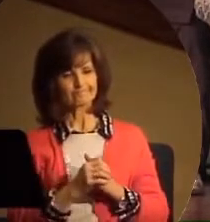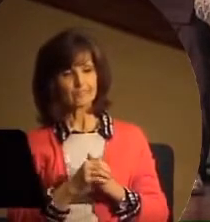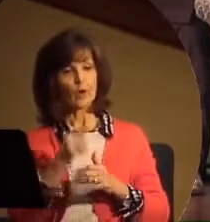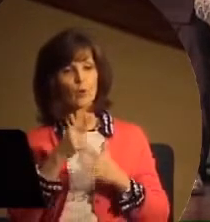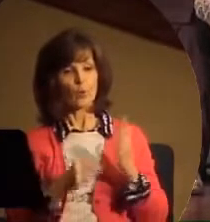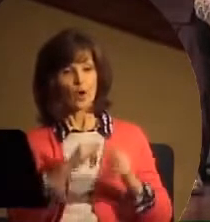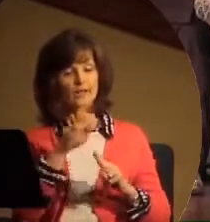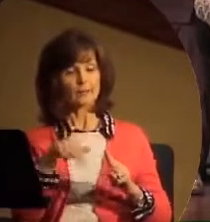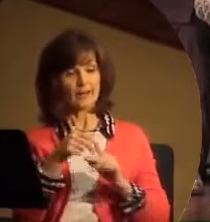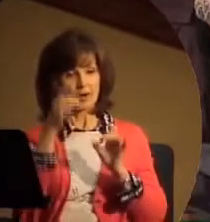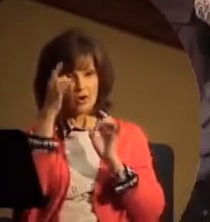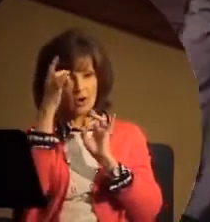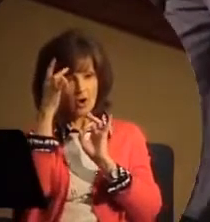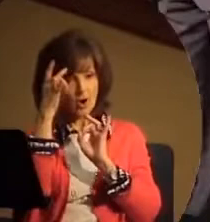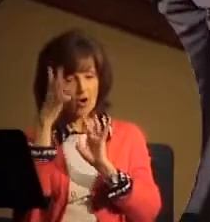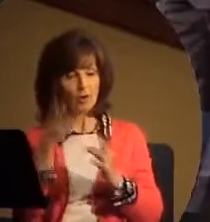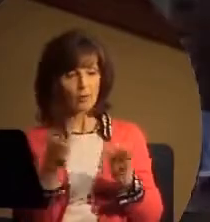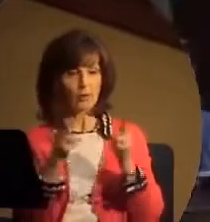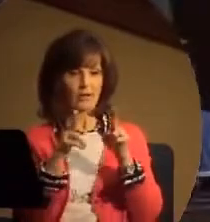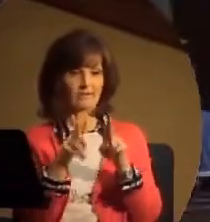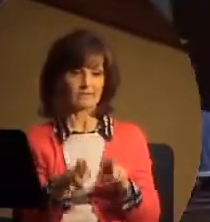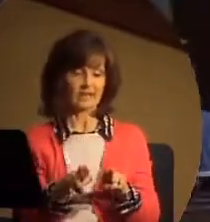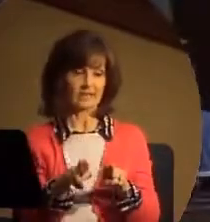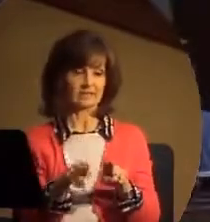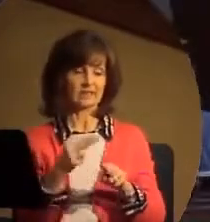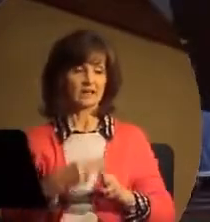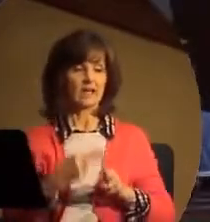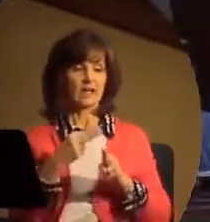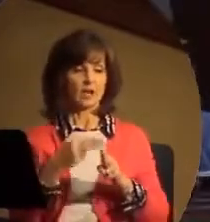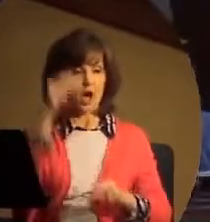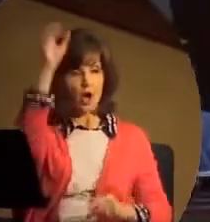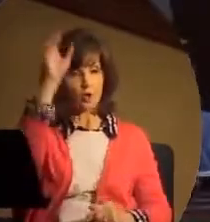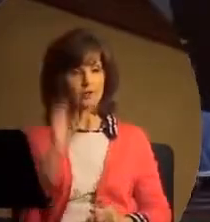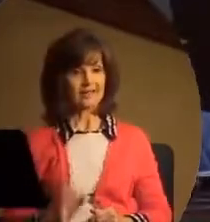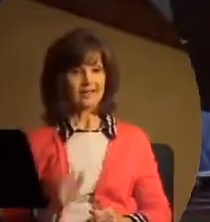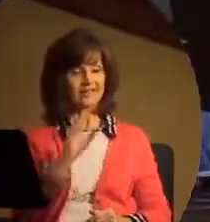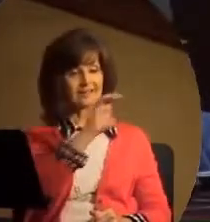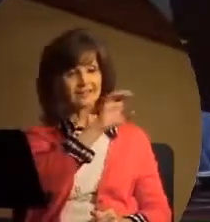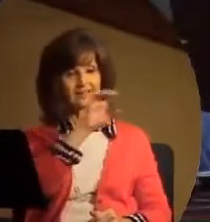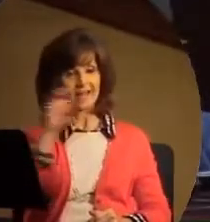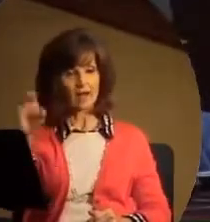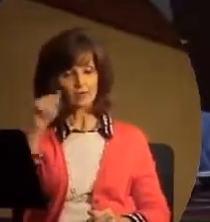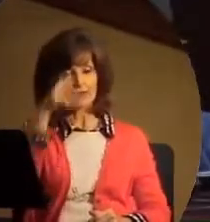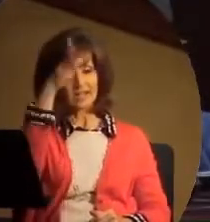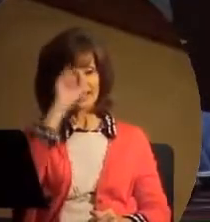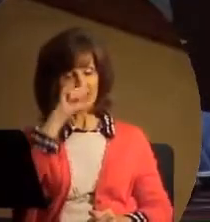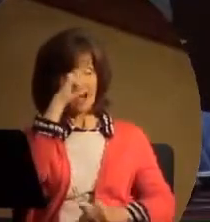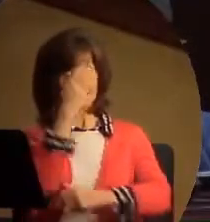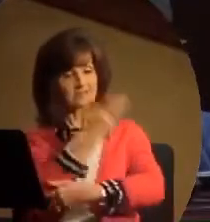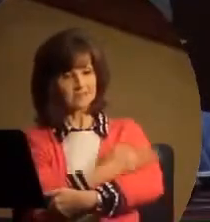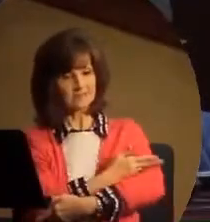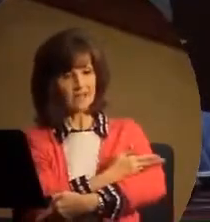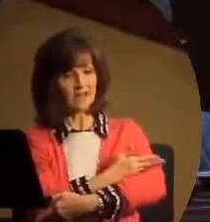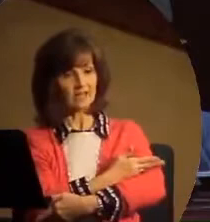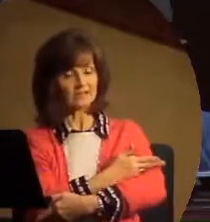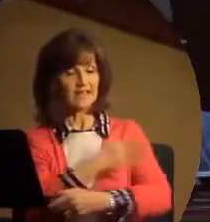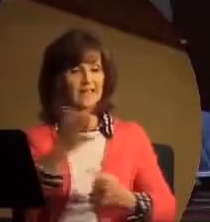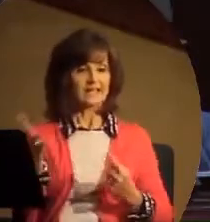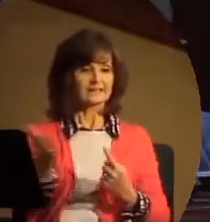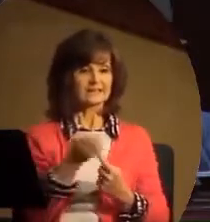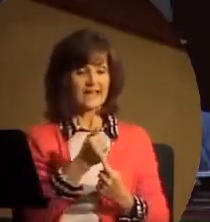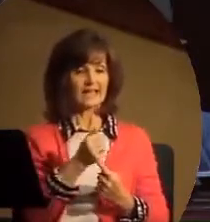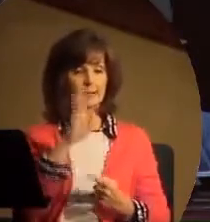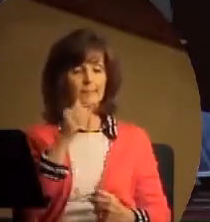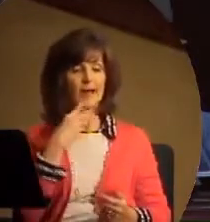What about a horrible event called Calvary? God's Son taken by wicked and